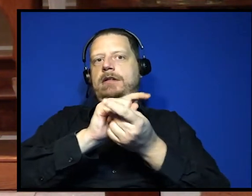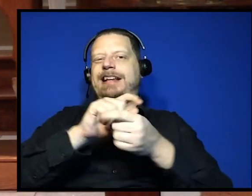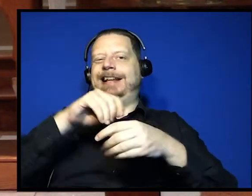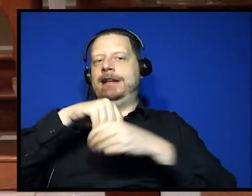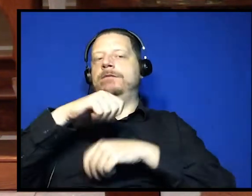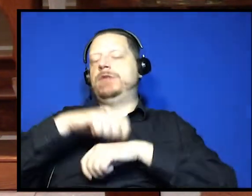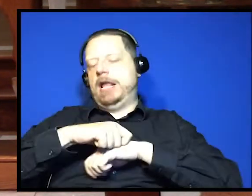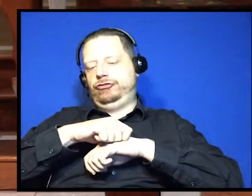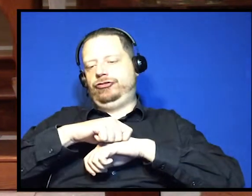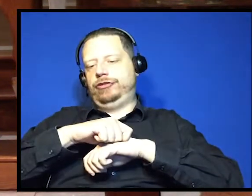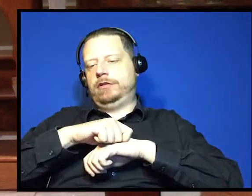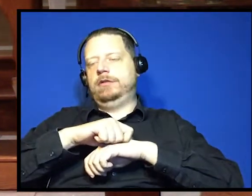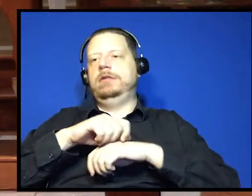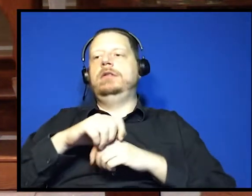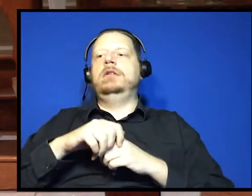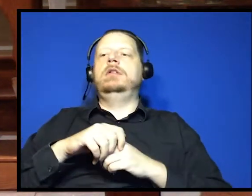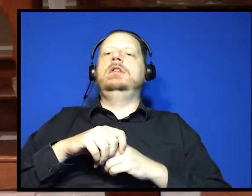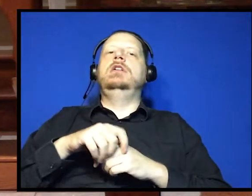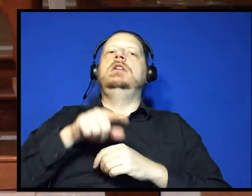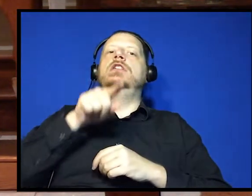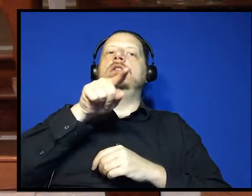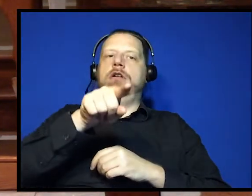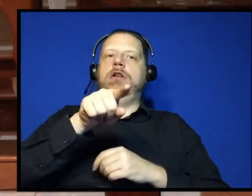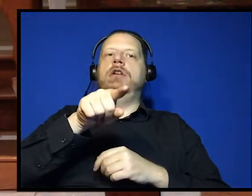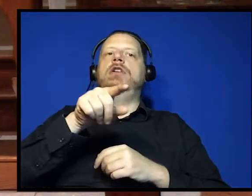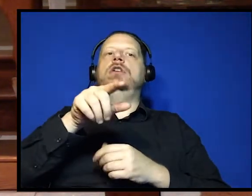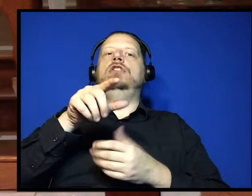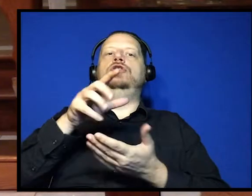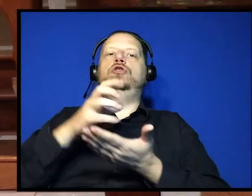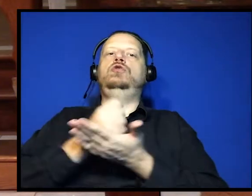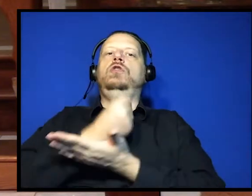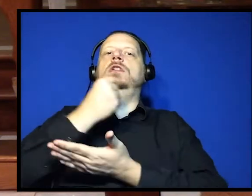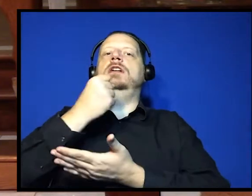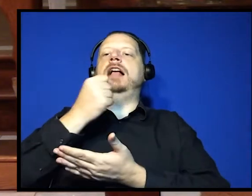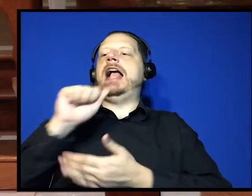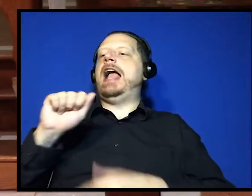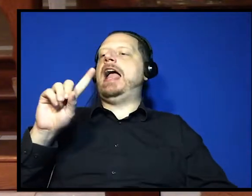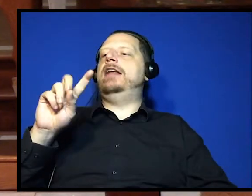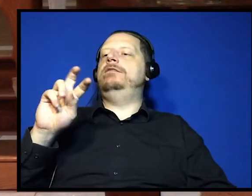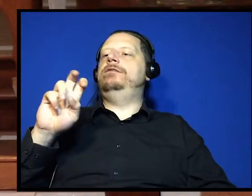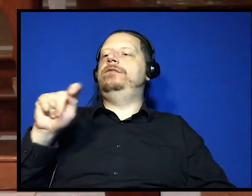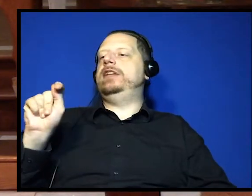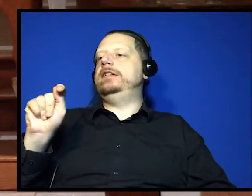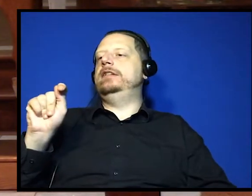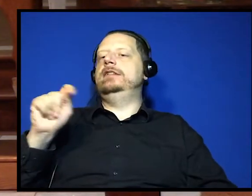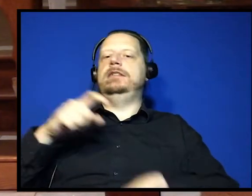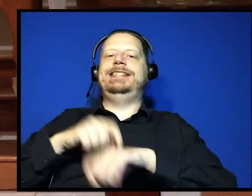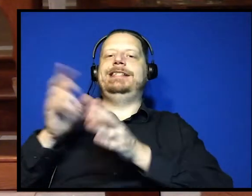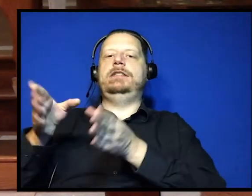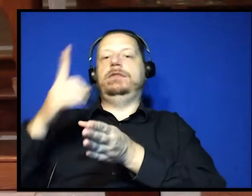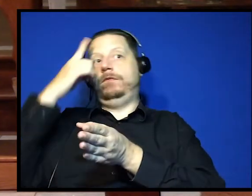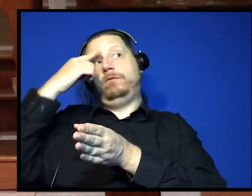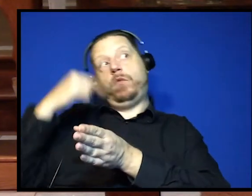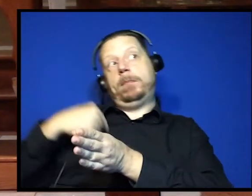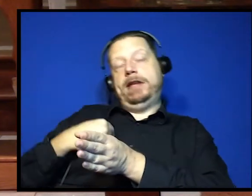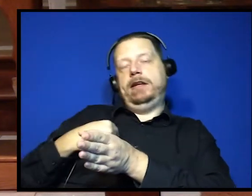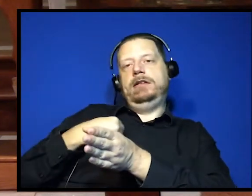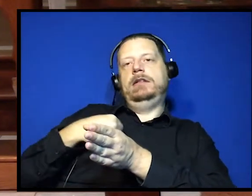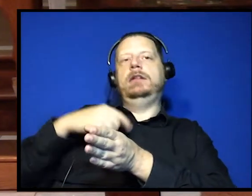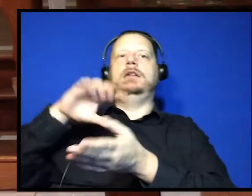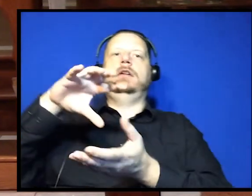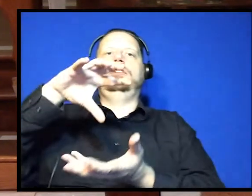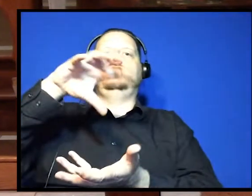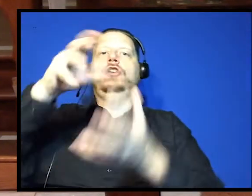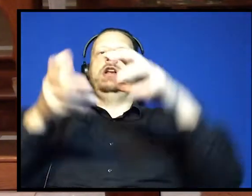flesh, who took the Advent season for me, turned